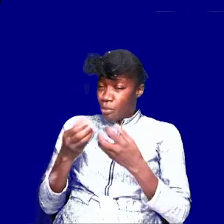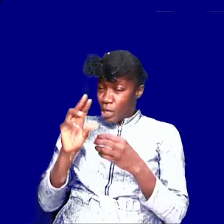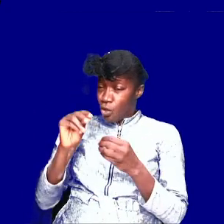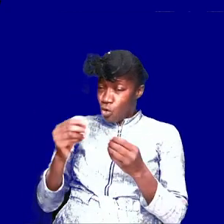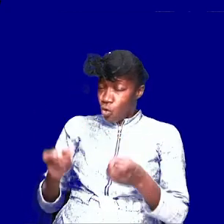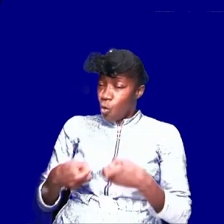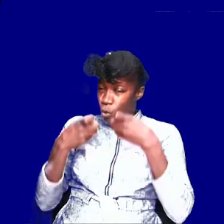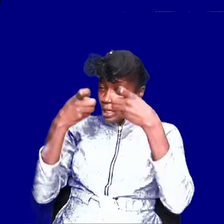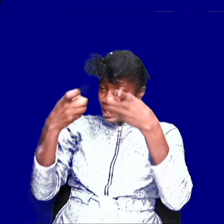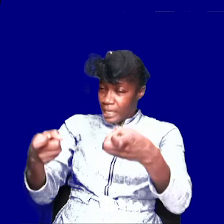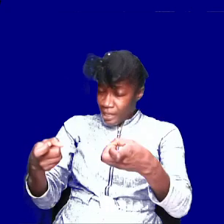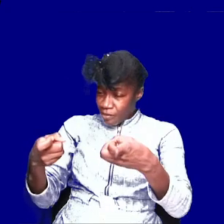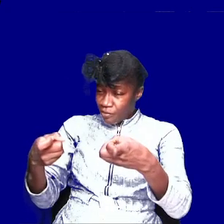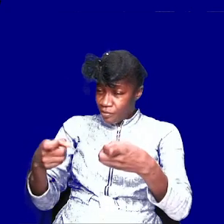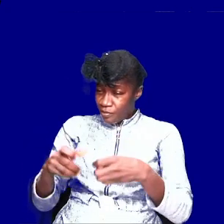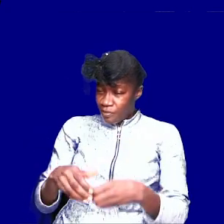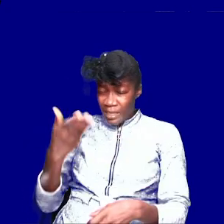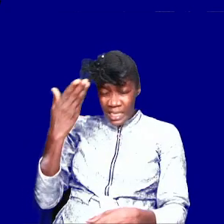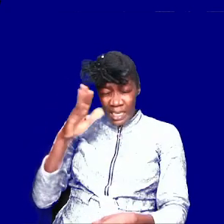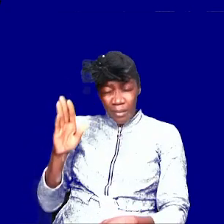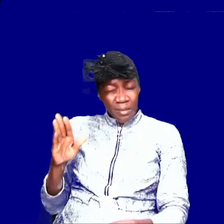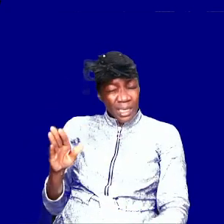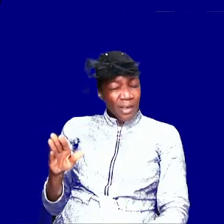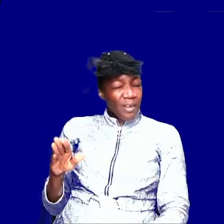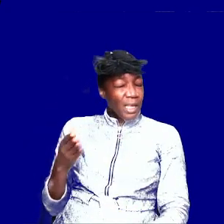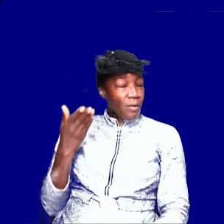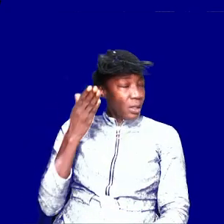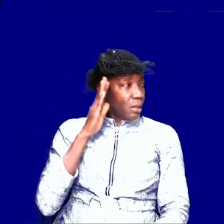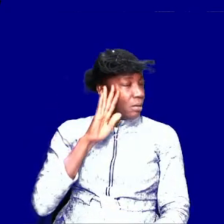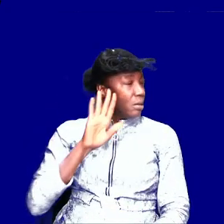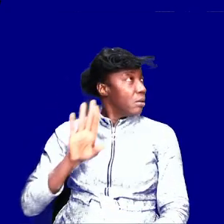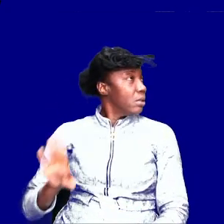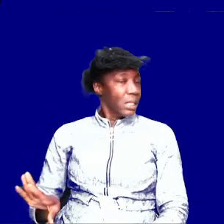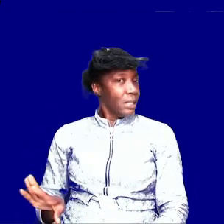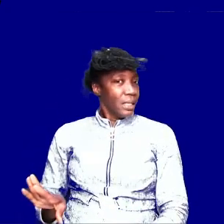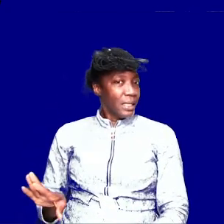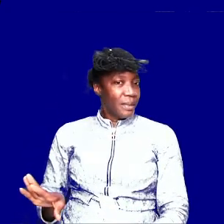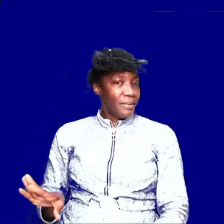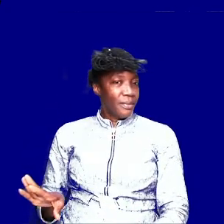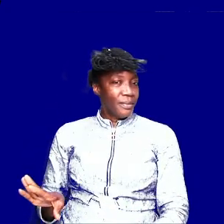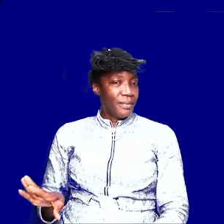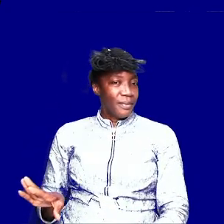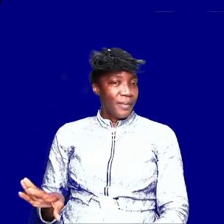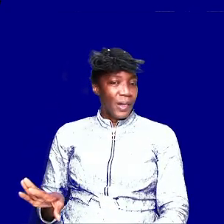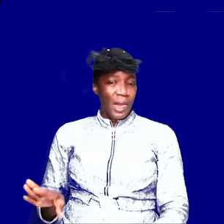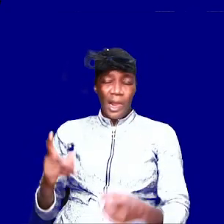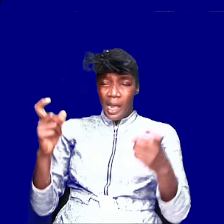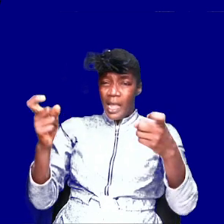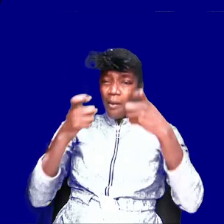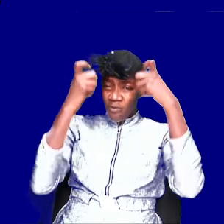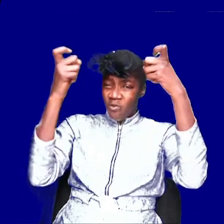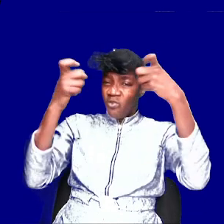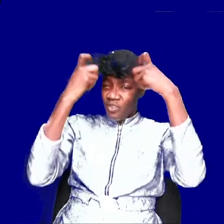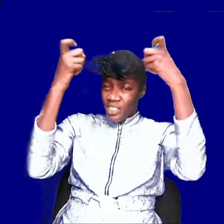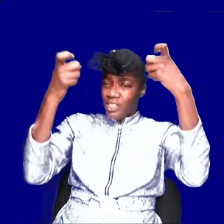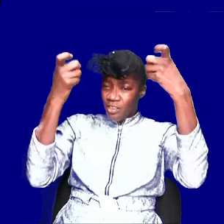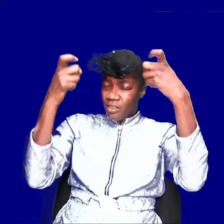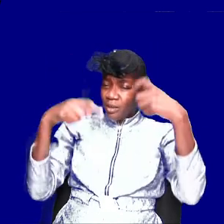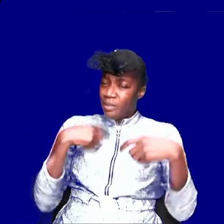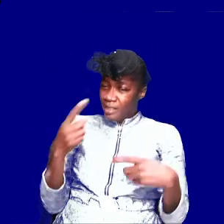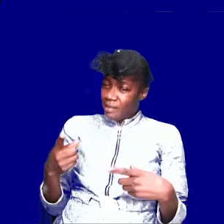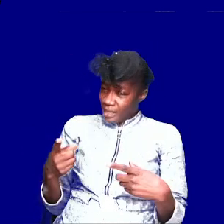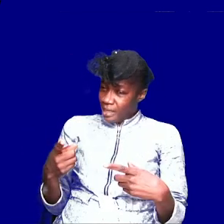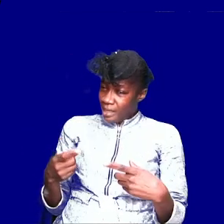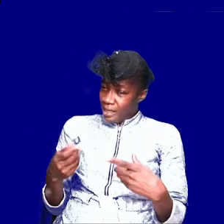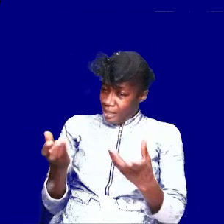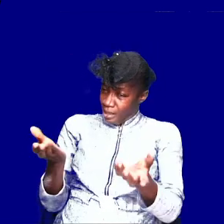And the man didn't even pay them any mind. When he was victorious, his first victory, the man said, look here, carry them,